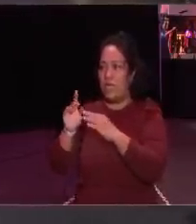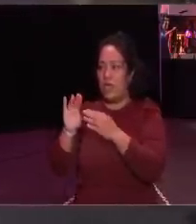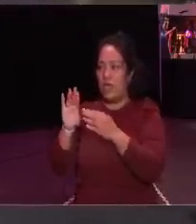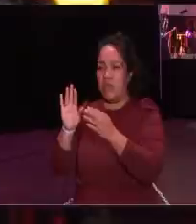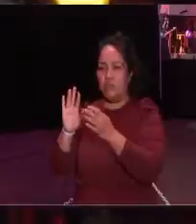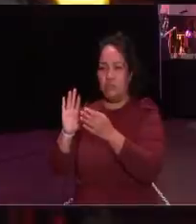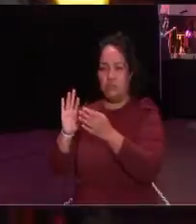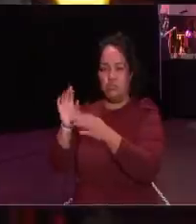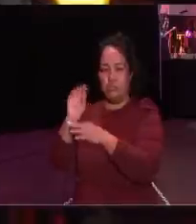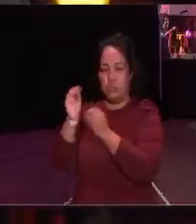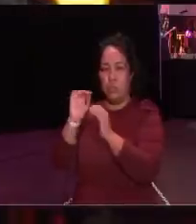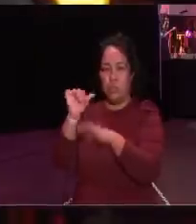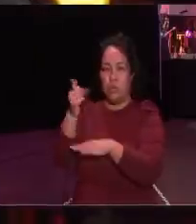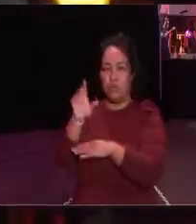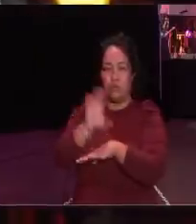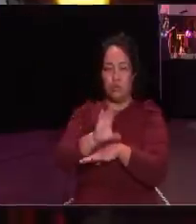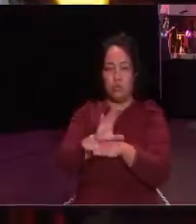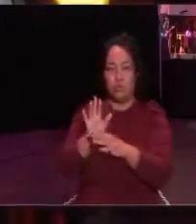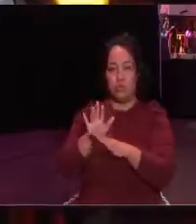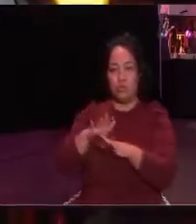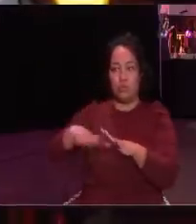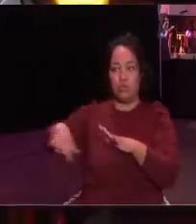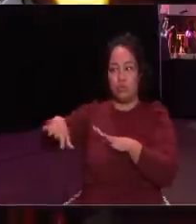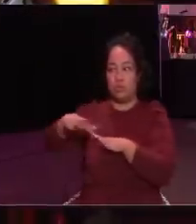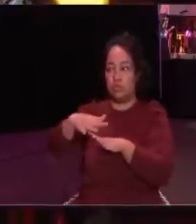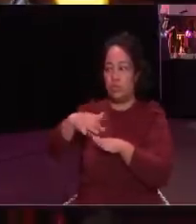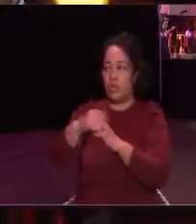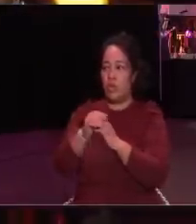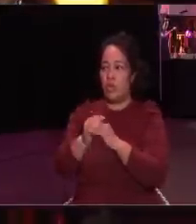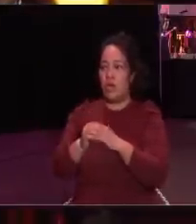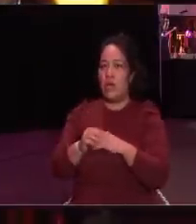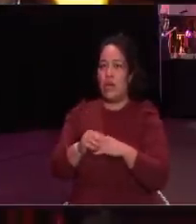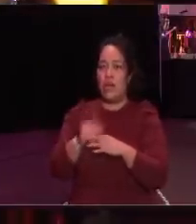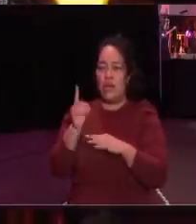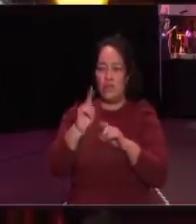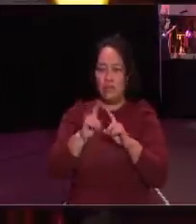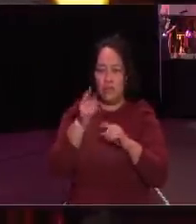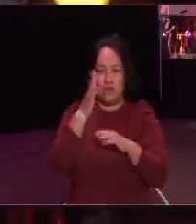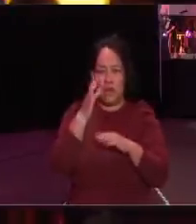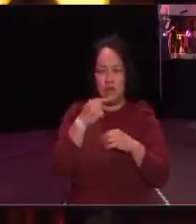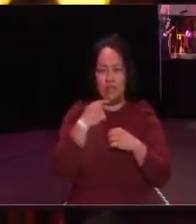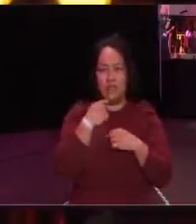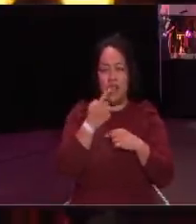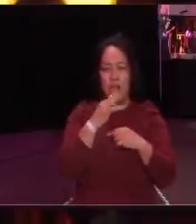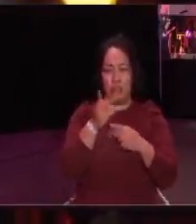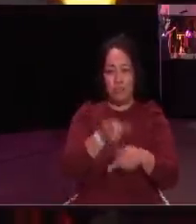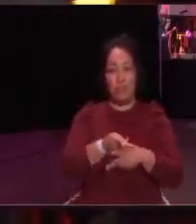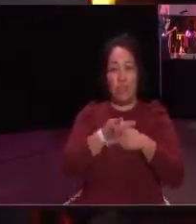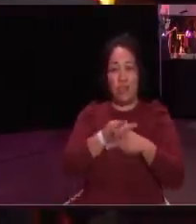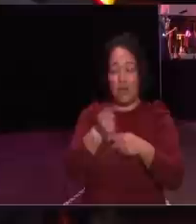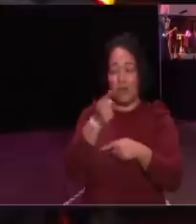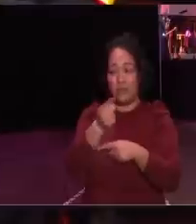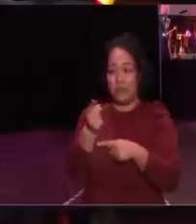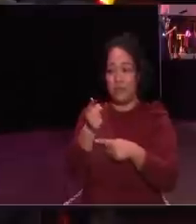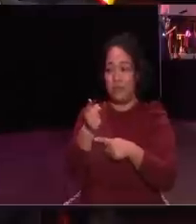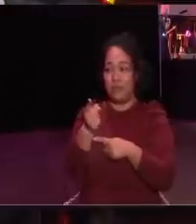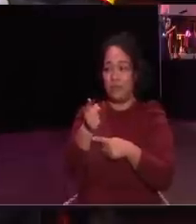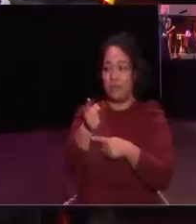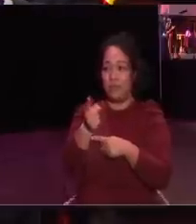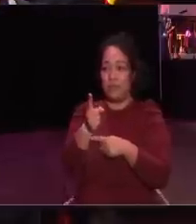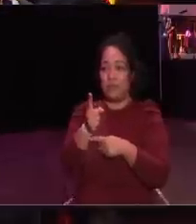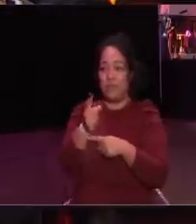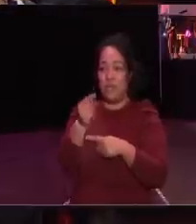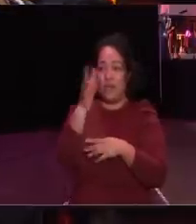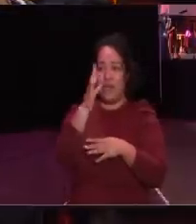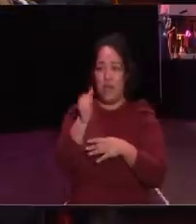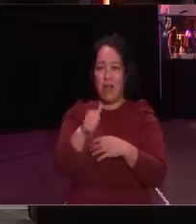No other church around me. Pero el Señor me dijo, yo me voy a hacer but cargo de ti. Said, I will take care of you. Y le dije a Dios, voy a hacer un pacto contigo.